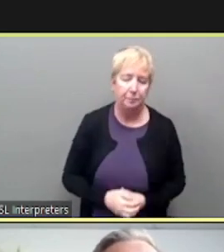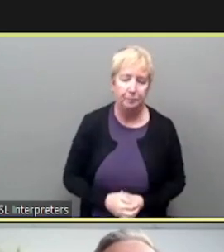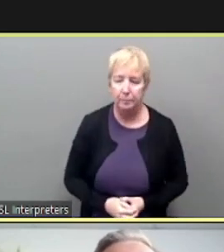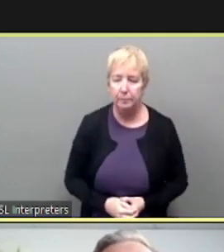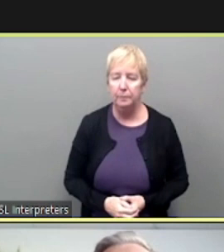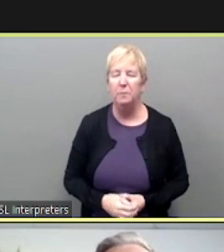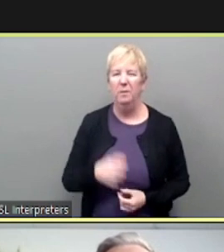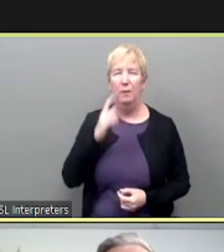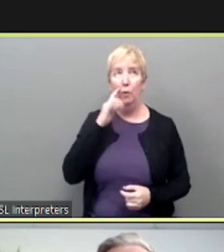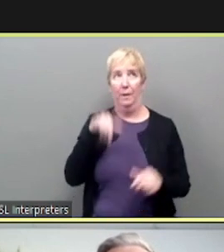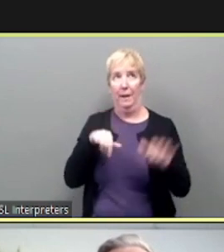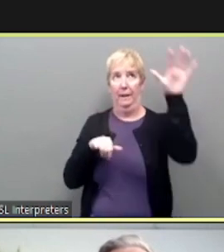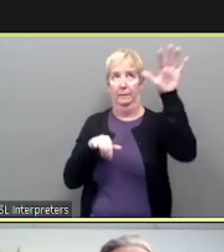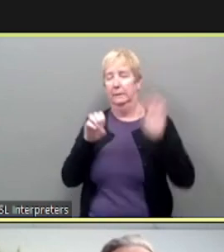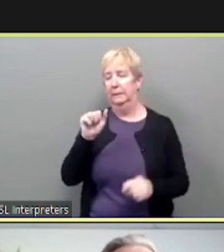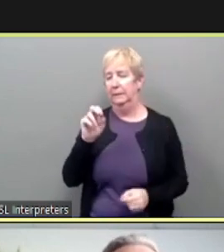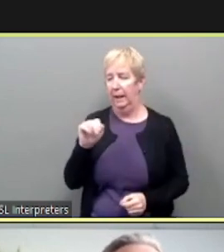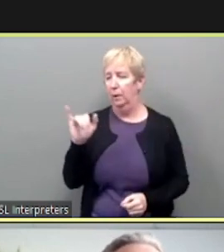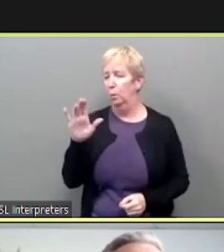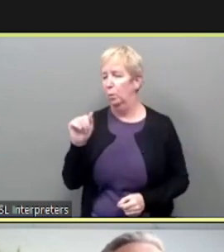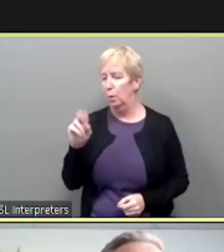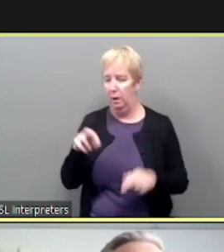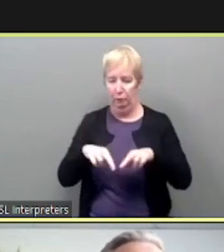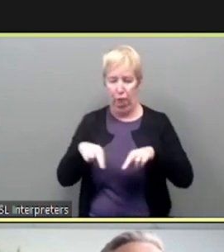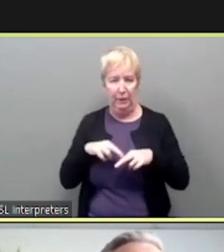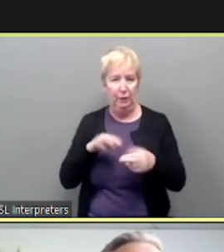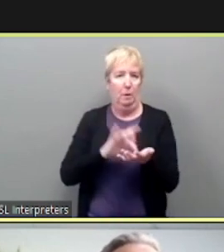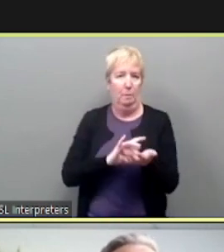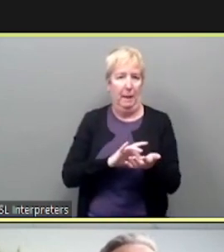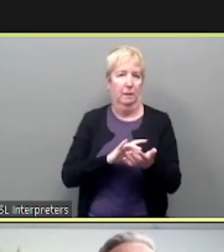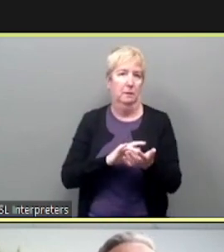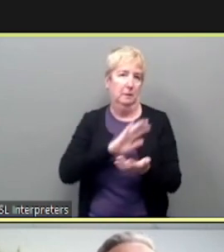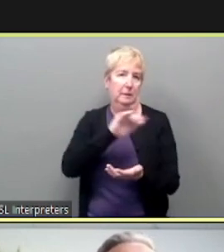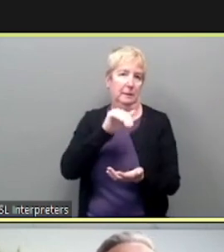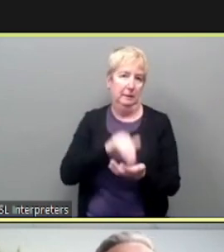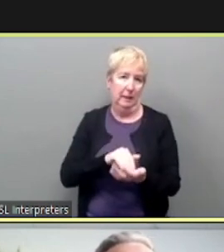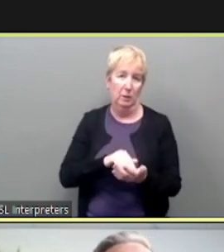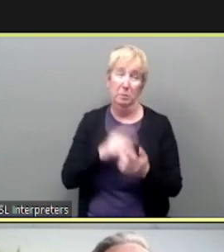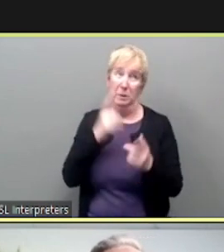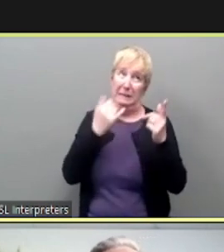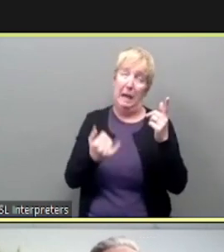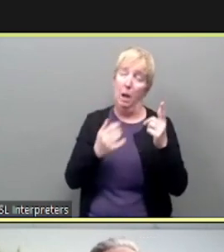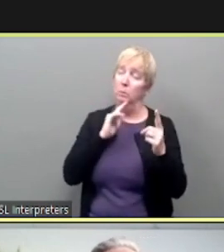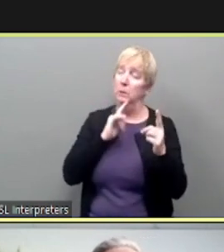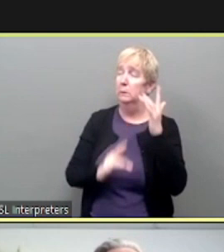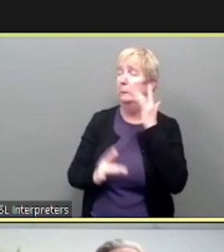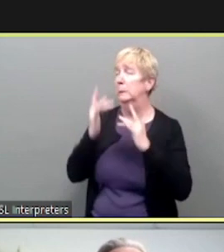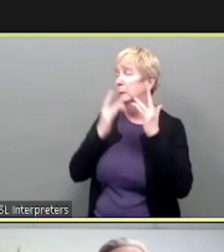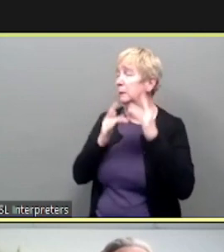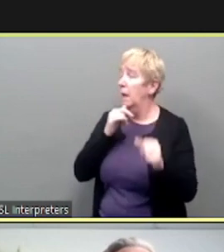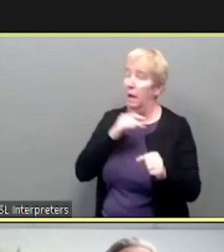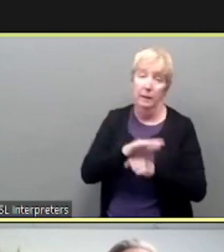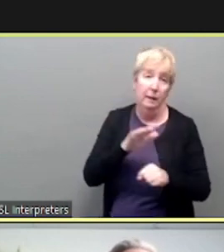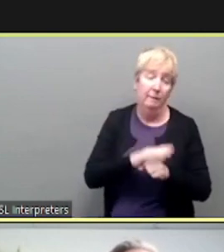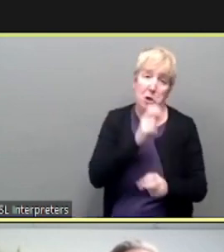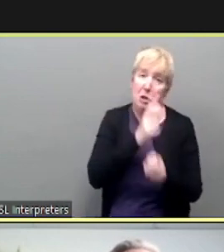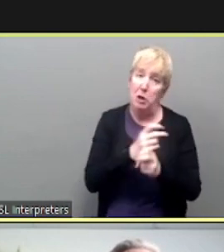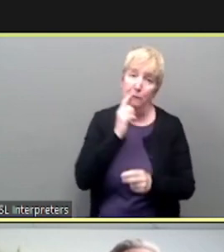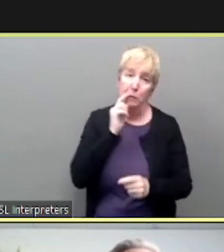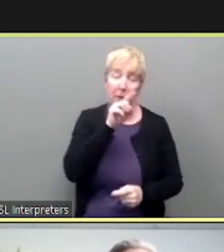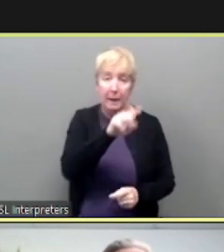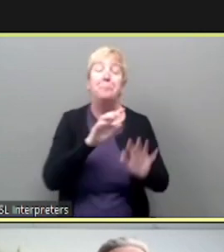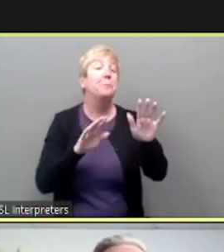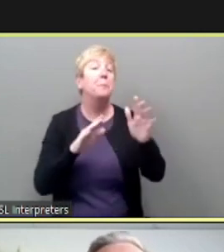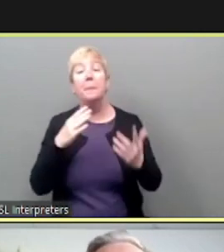San Juan Regional Medical Center to help see if we can offload this incredible burden. The good news is that all of this extra